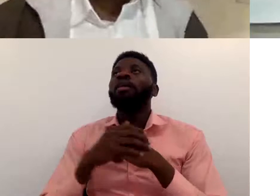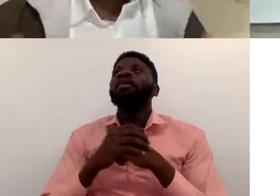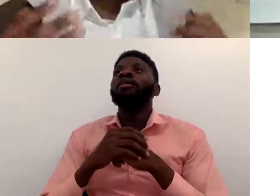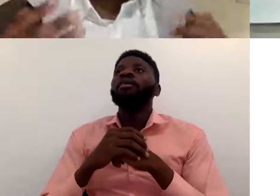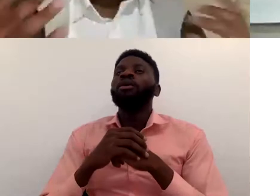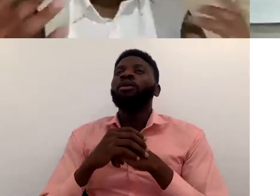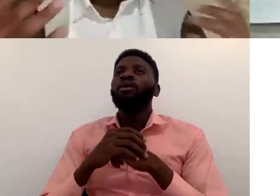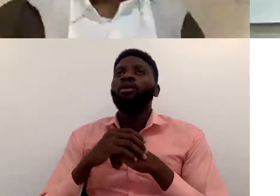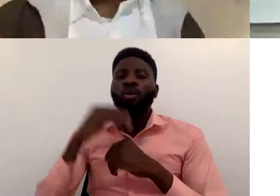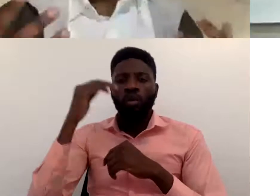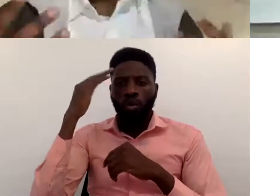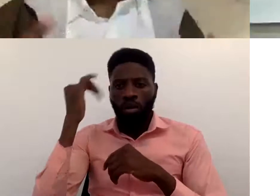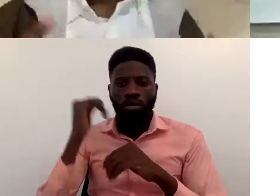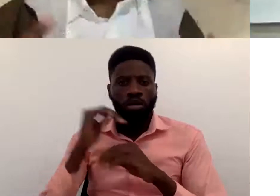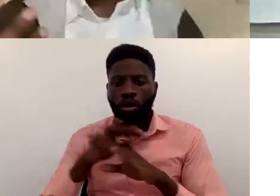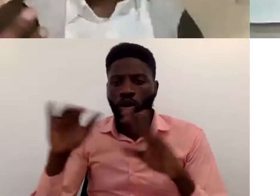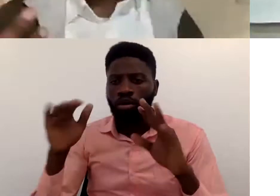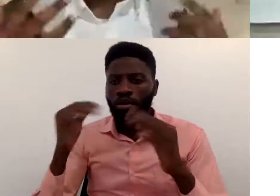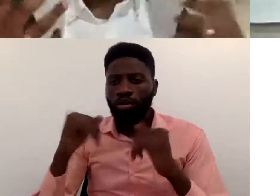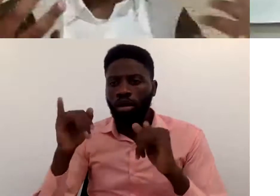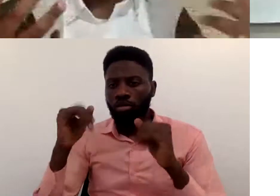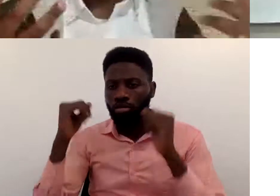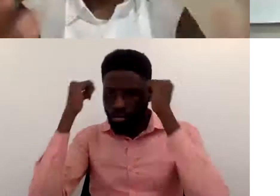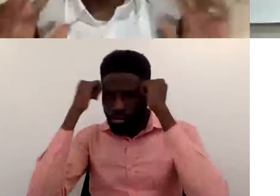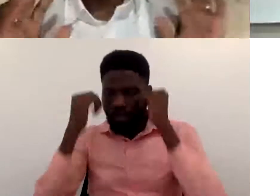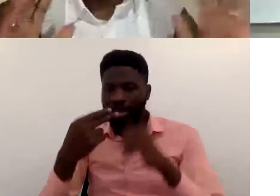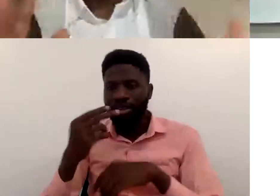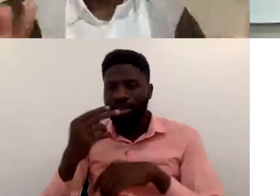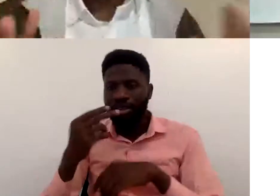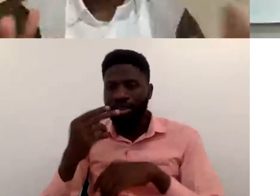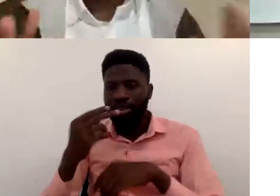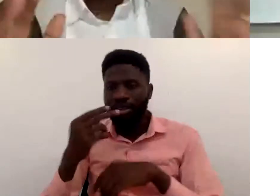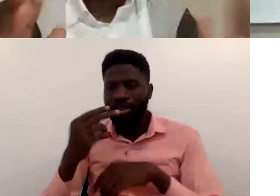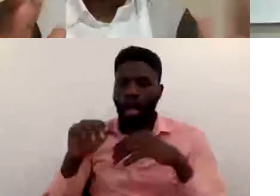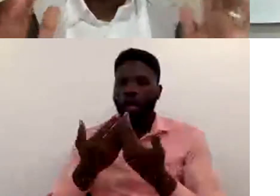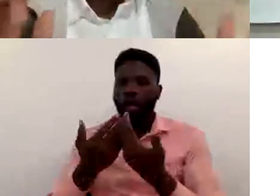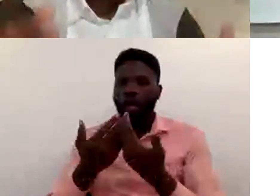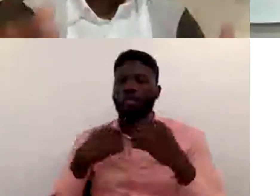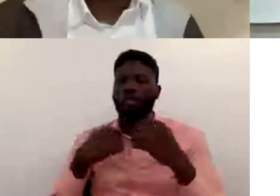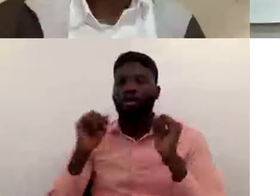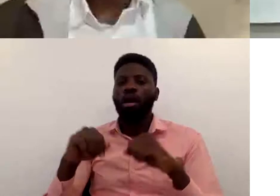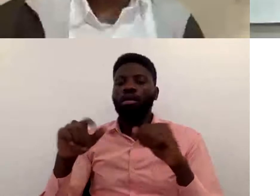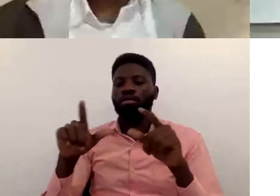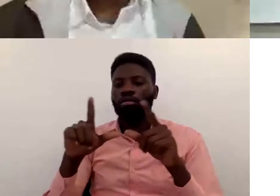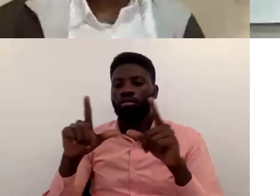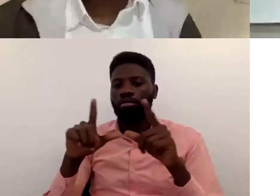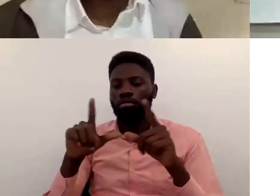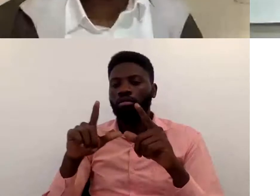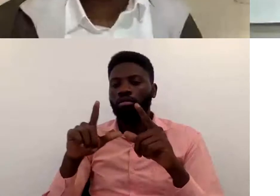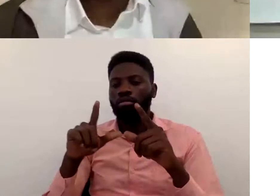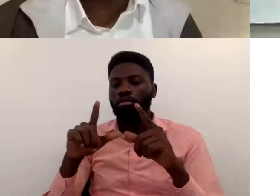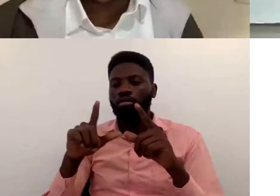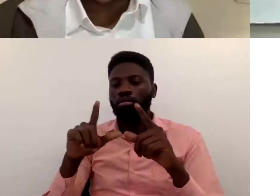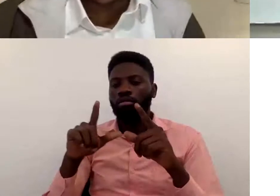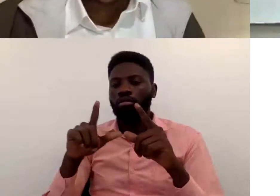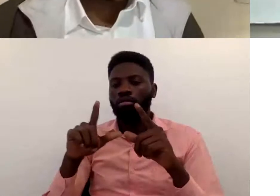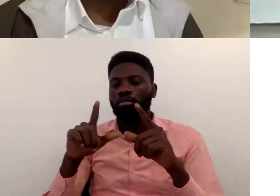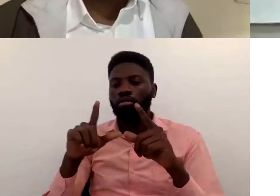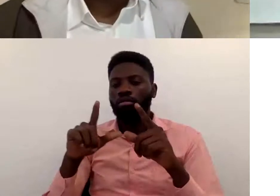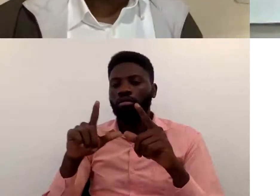Why can't I specialize and become a HR expert by undertaking and specializing and doing professional courses in the HR